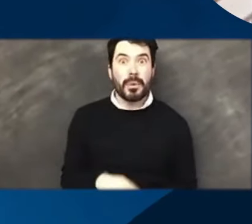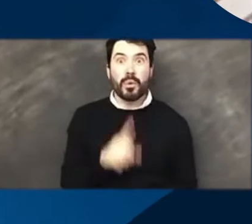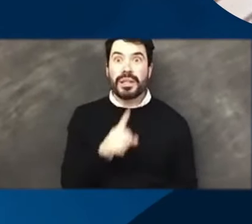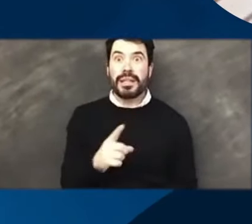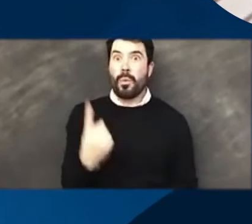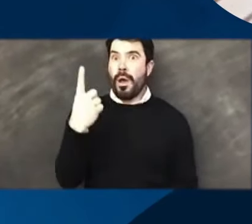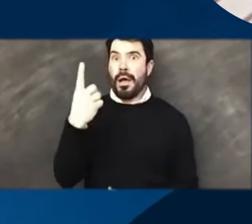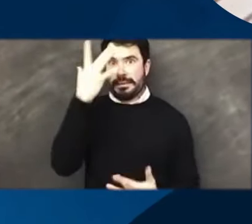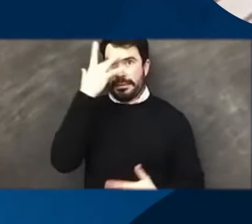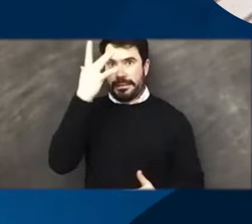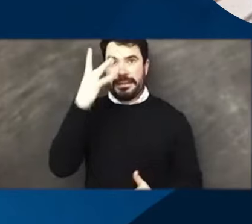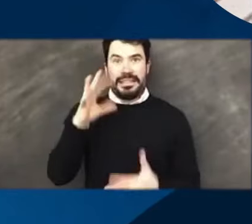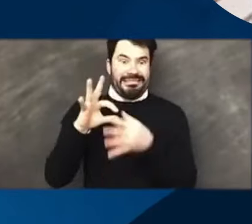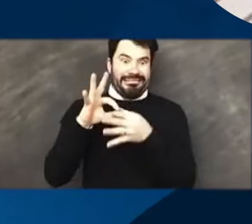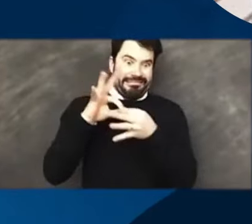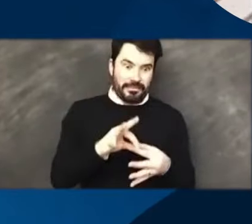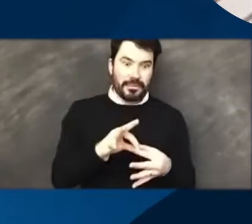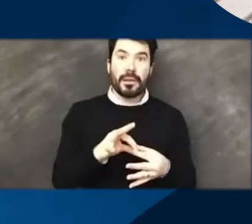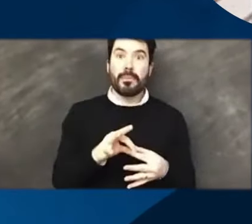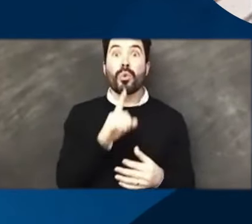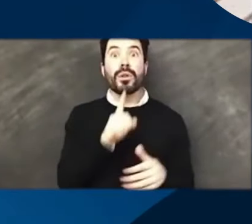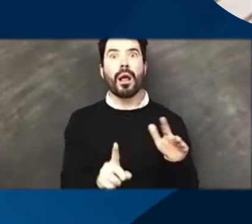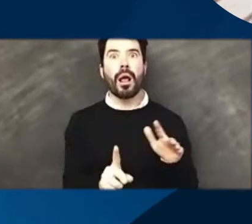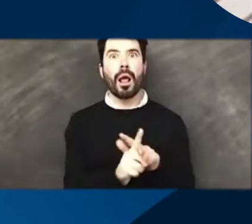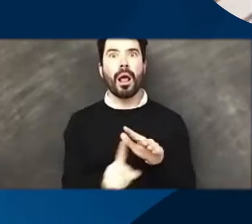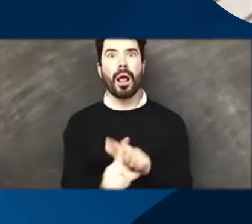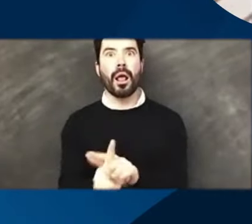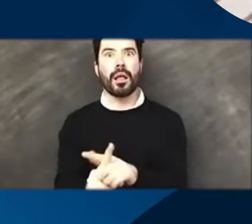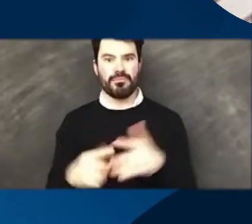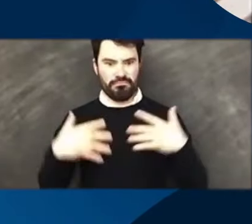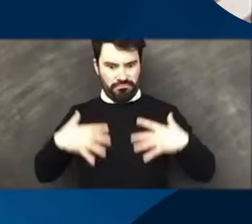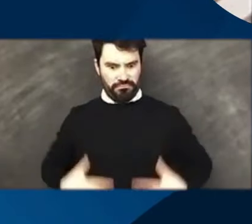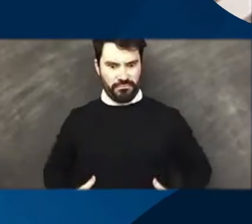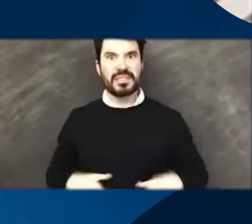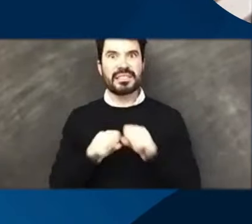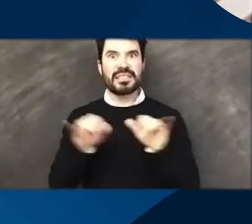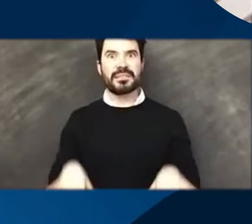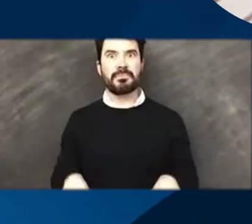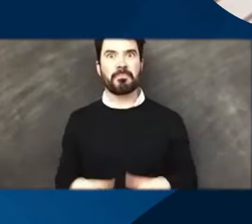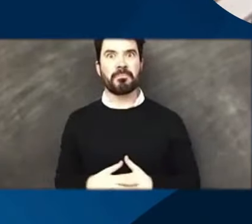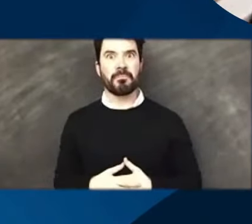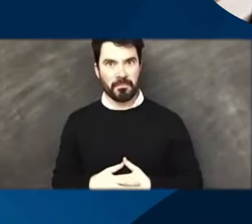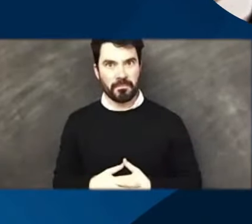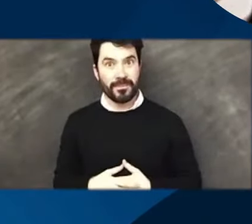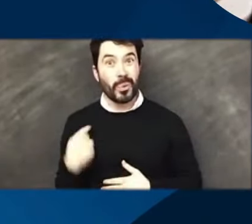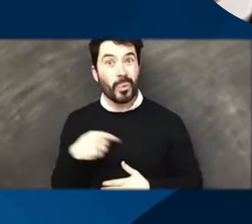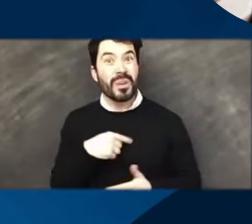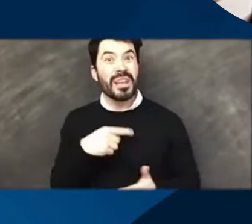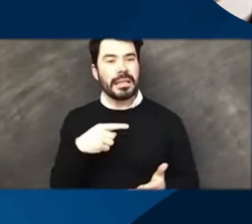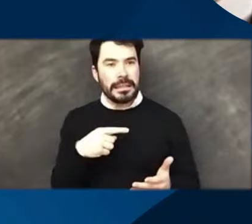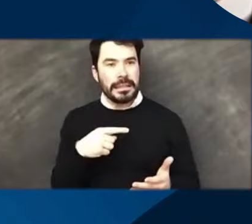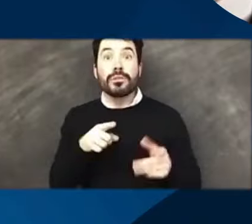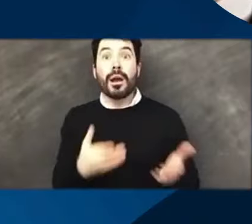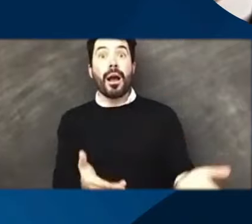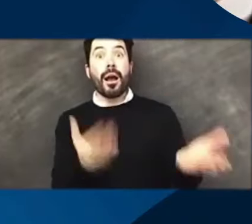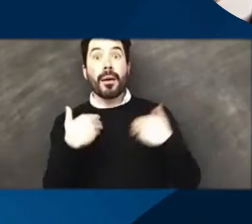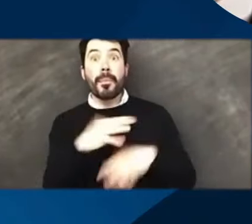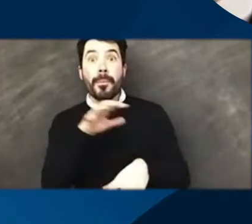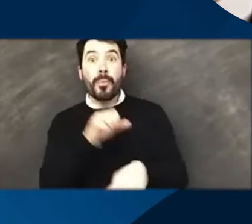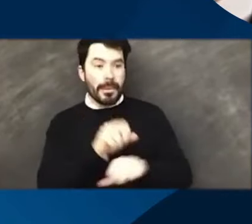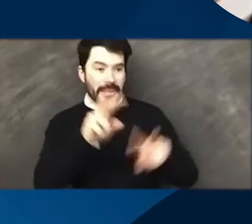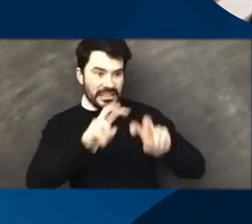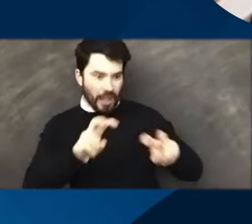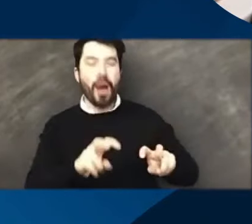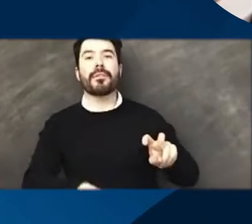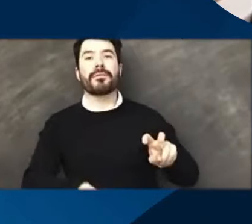of manifestations, and so one that we can certainly recognize in clinical practice. And we worry about